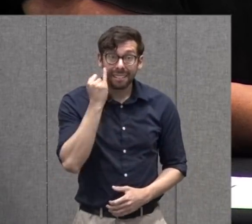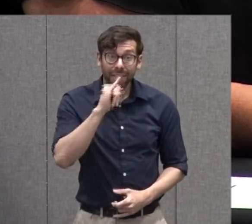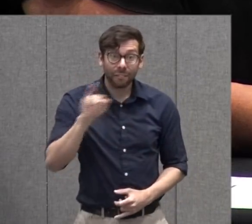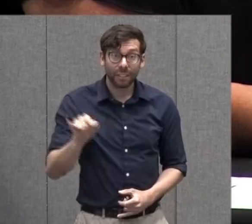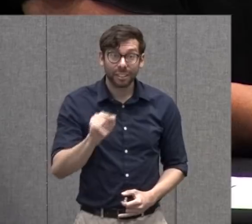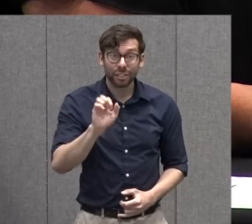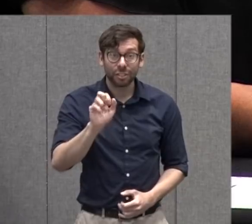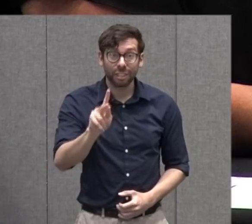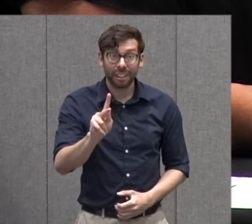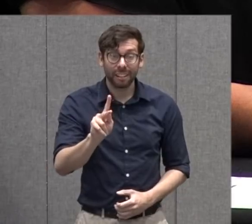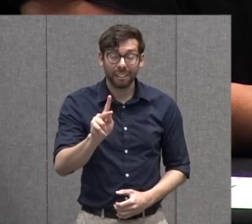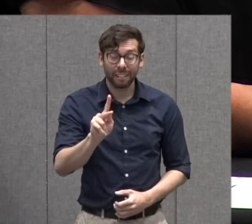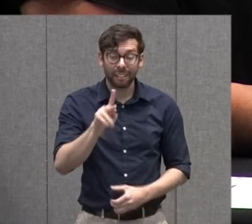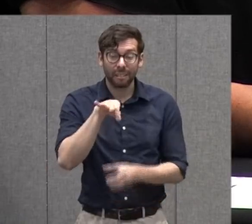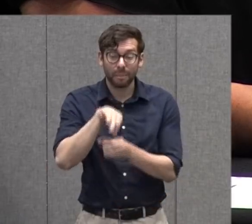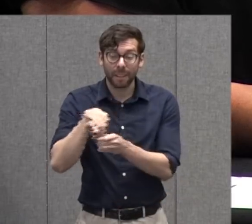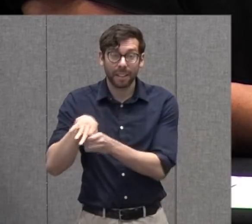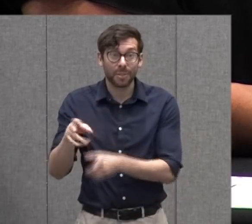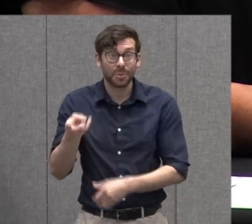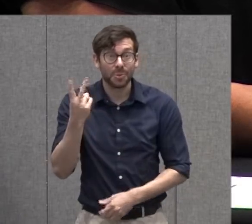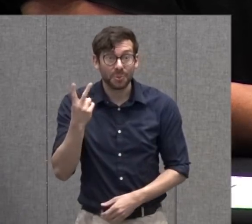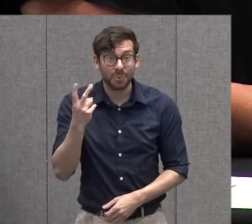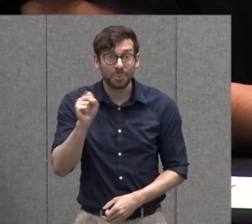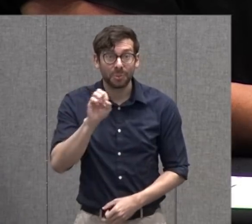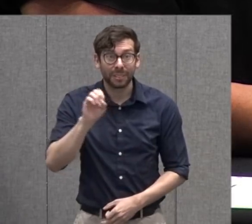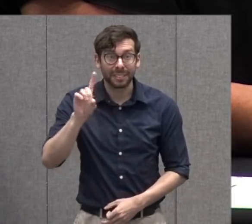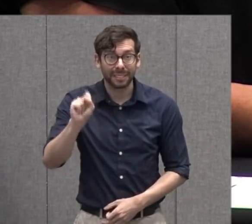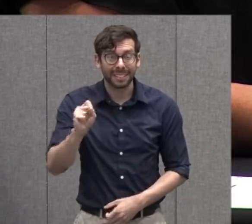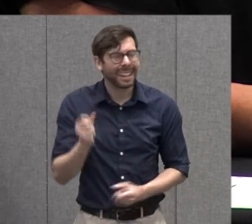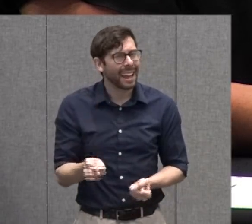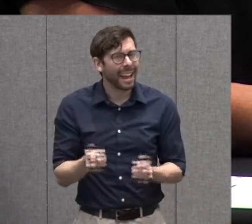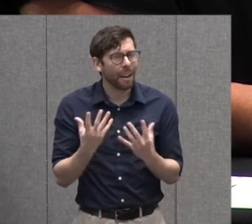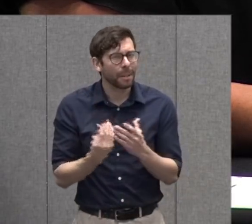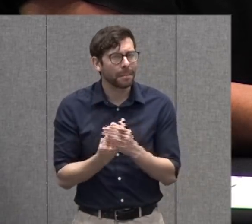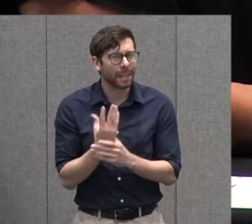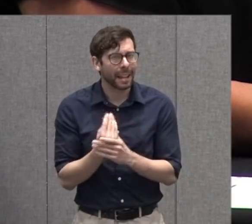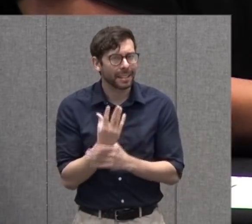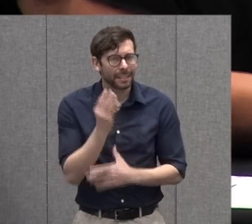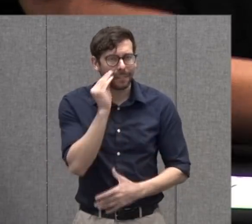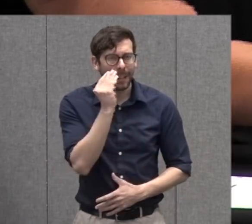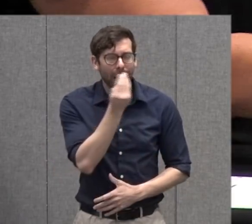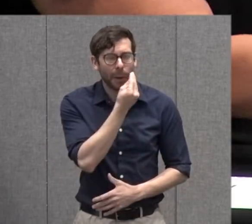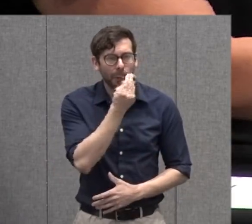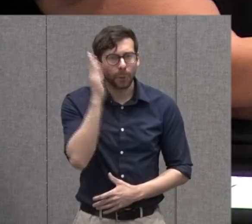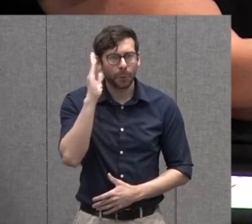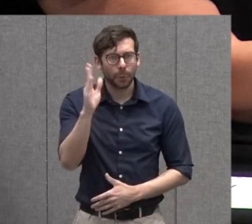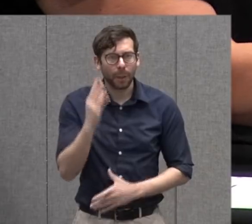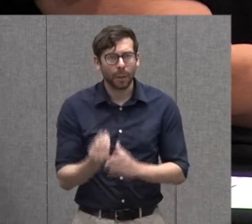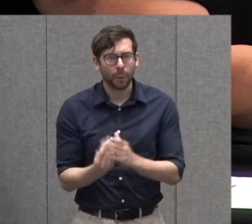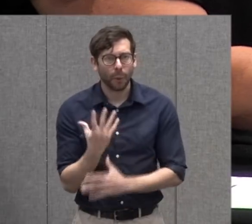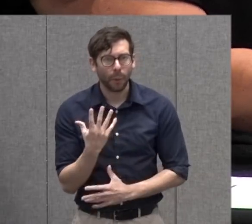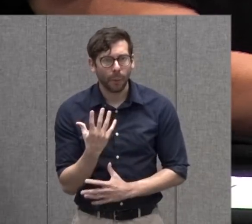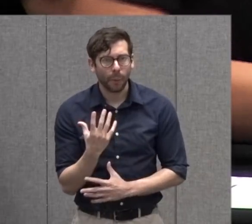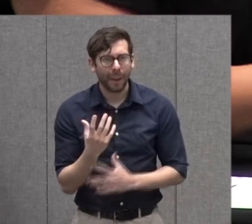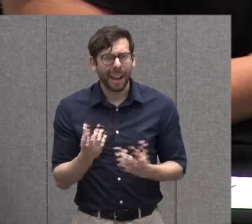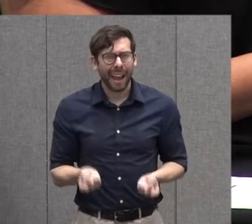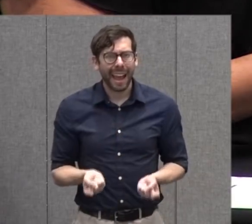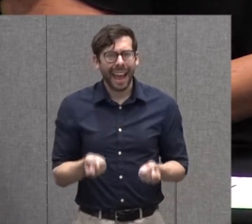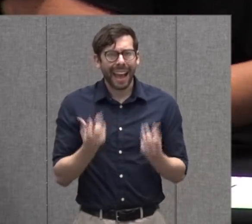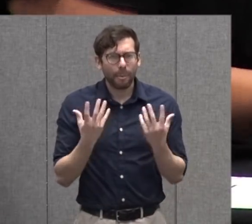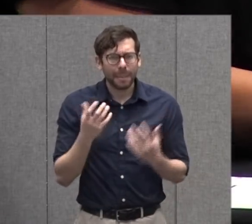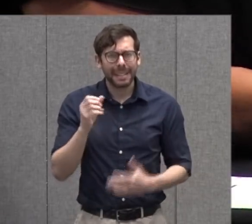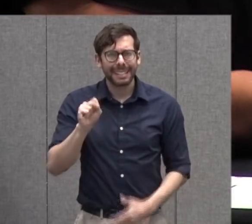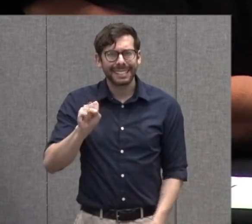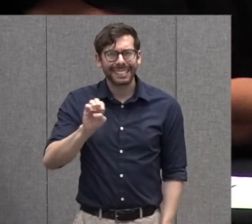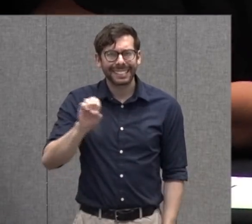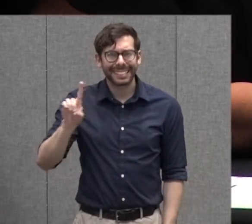ground, how many plants and flowers will he get? And how many seeds will that be for him next